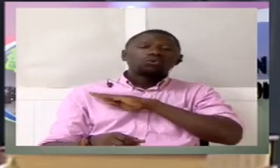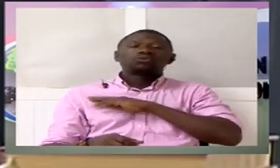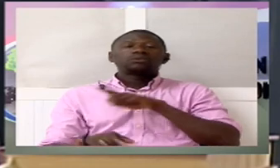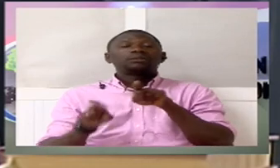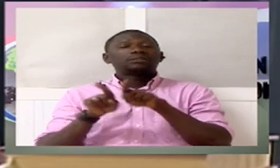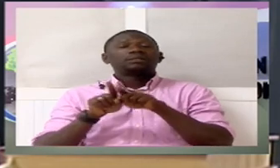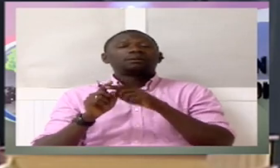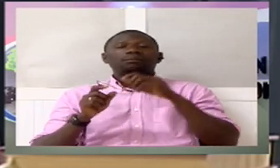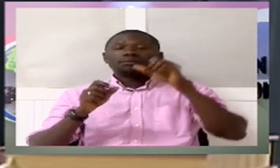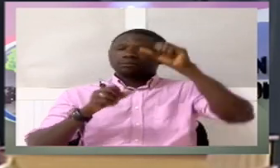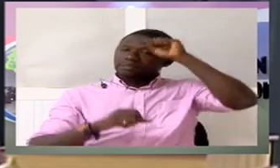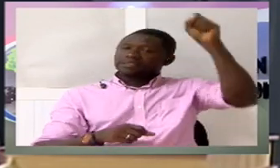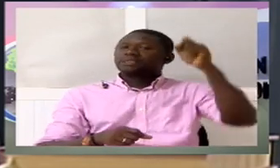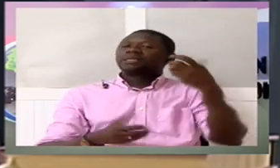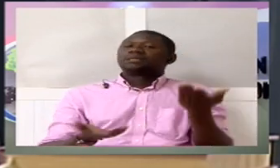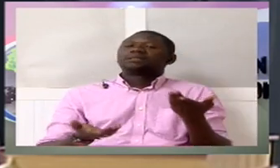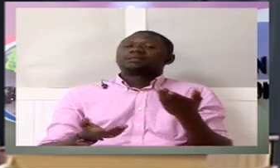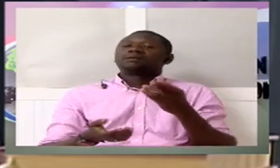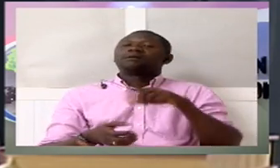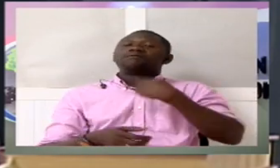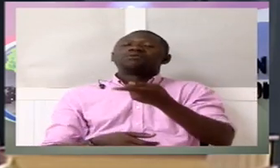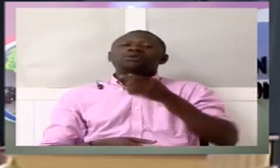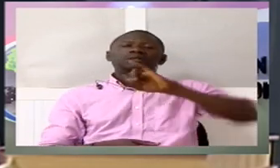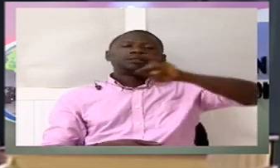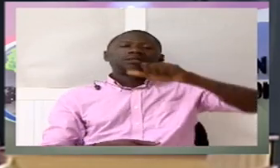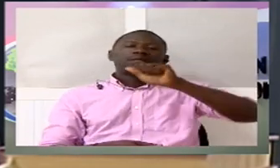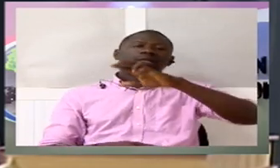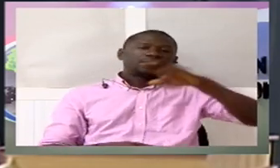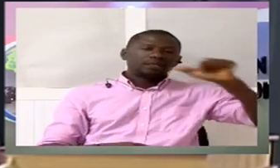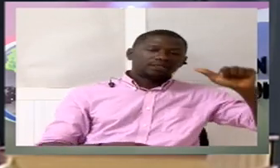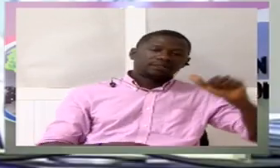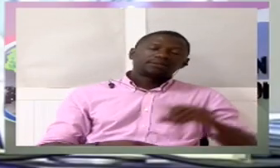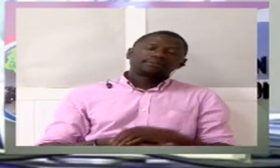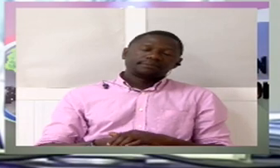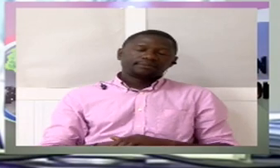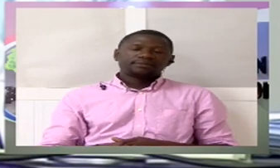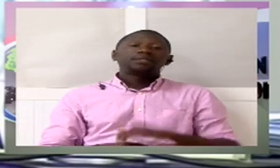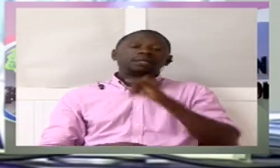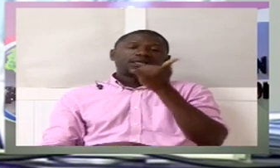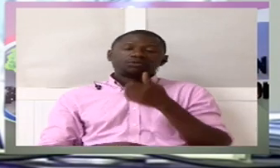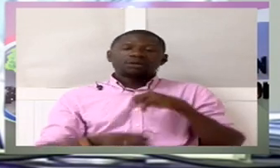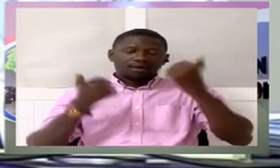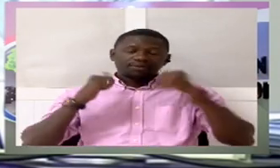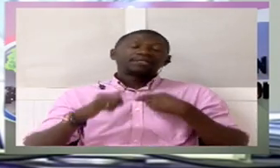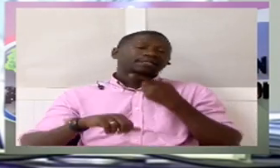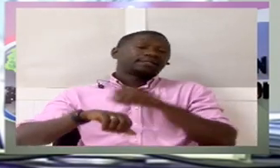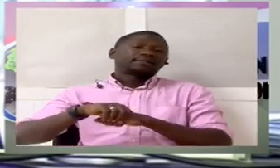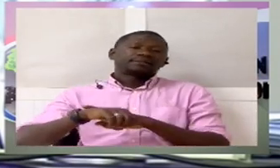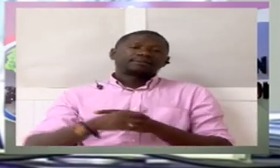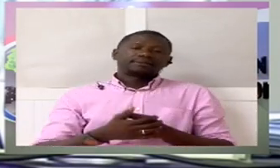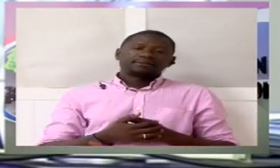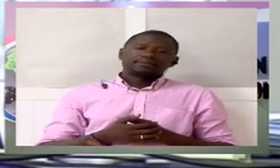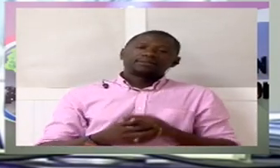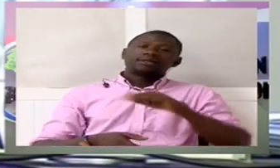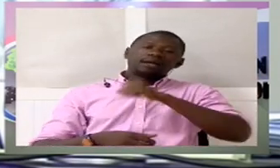jara mansa anen kanilai mansa keta watul la. Yes, it was during that time. And kanilai mansa ye jara